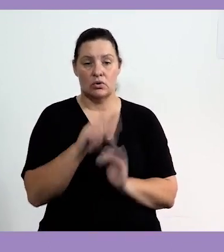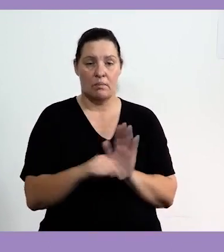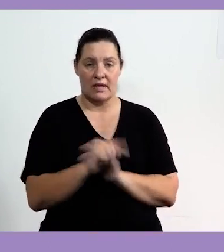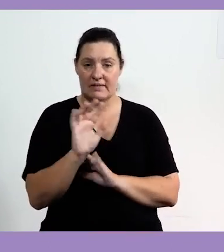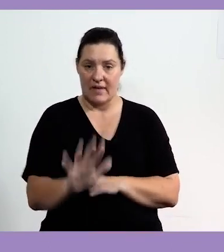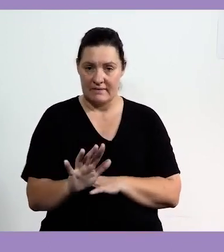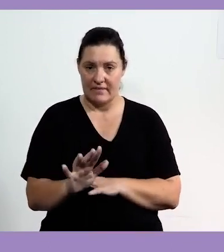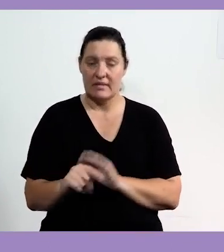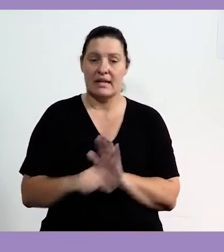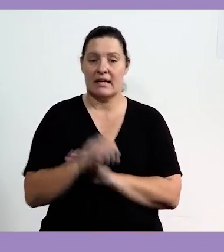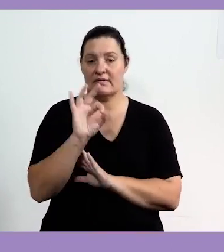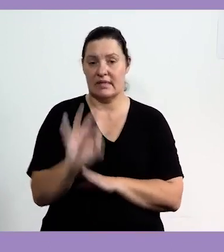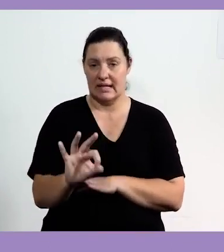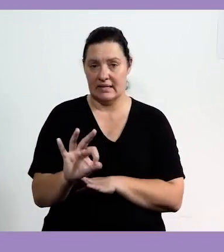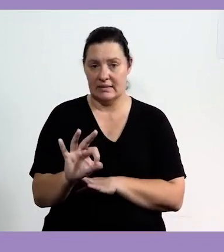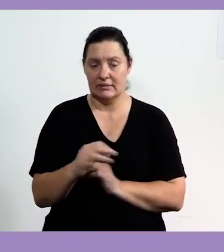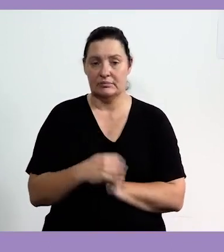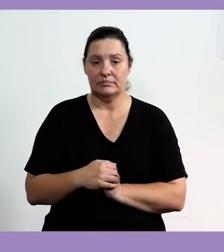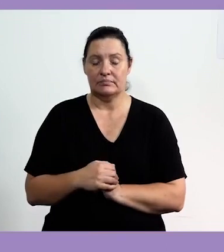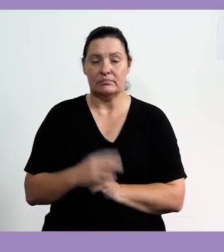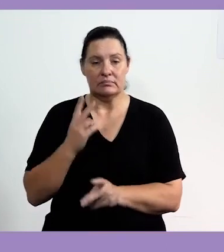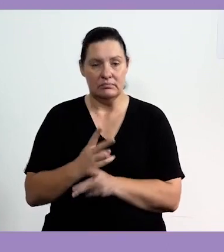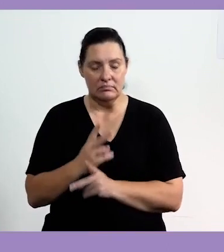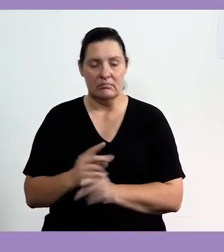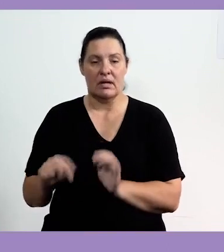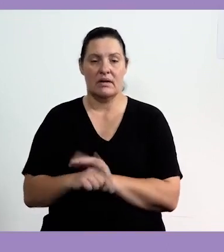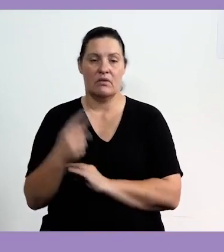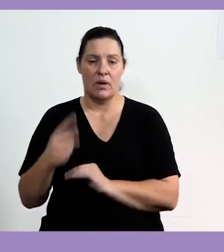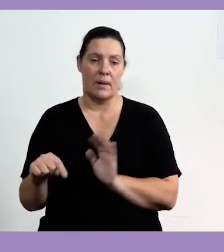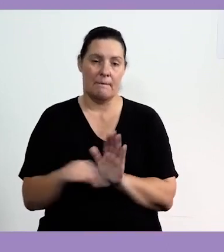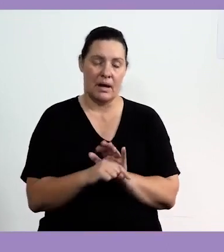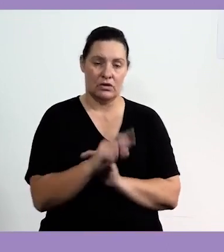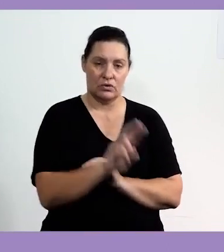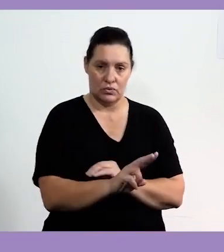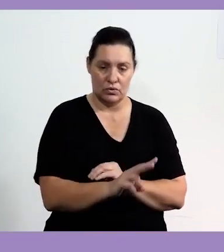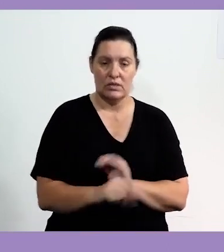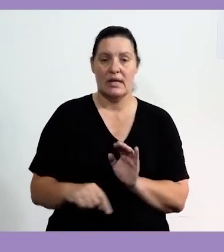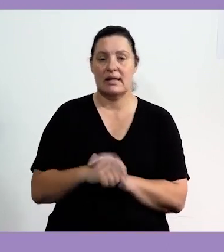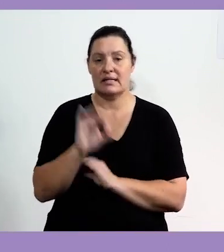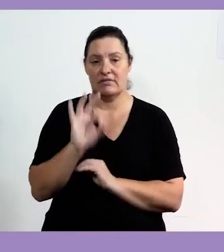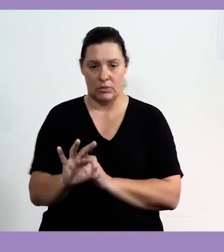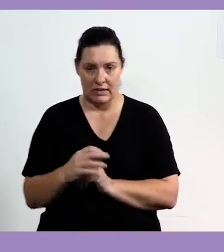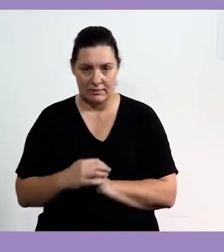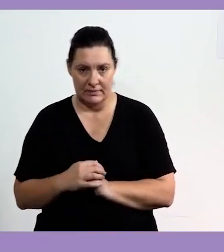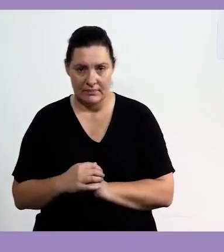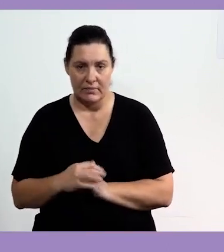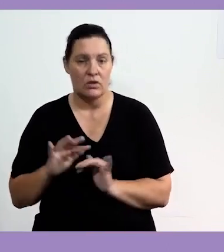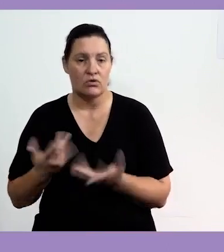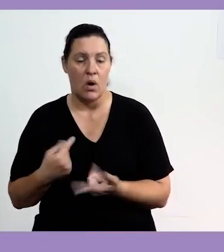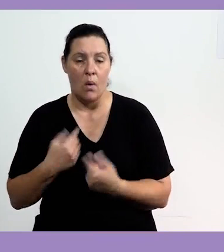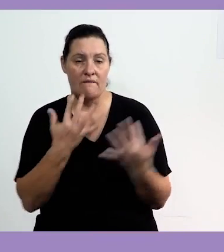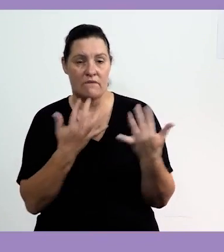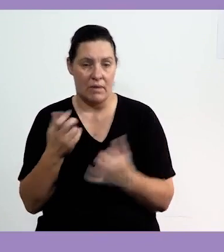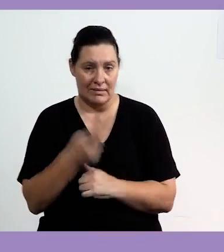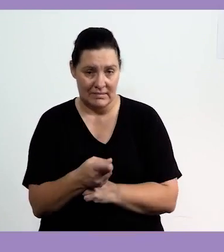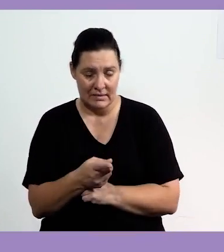So 2 minus 5 is a negative 3. Again, a negative 1 minus 2 is a negative 3.